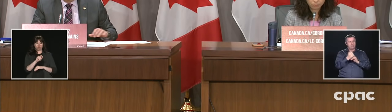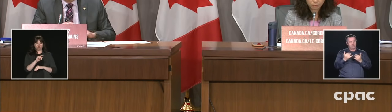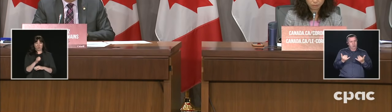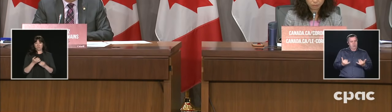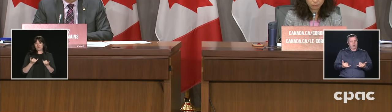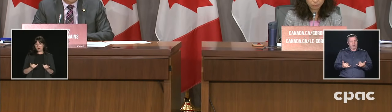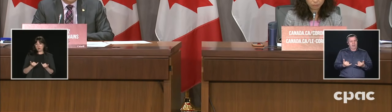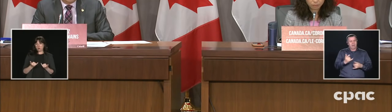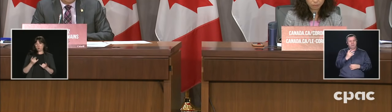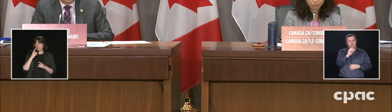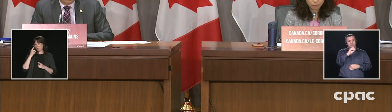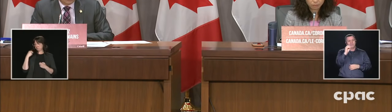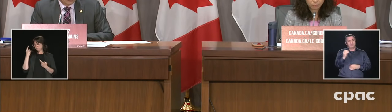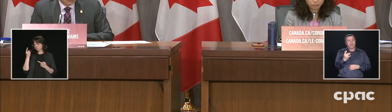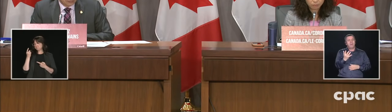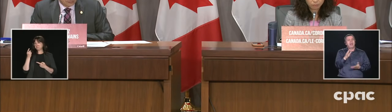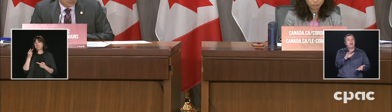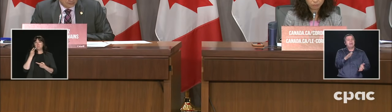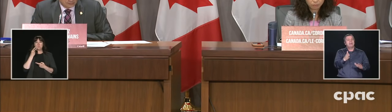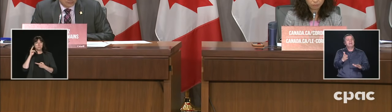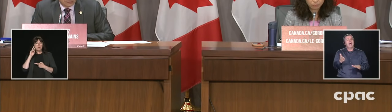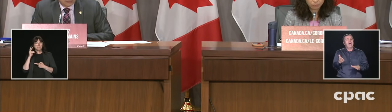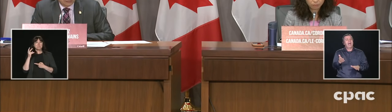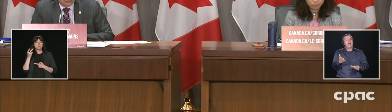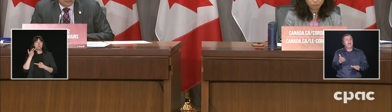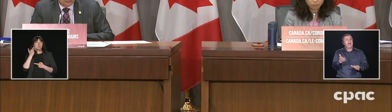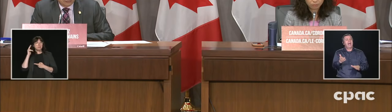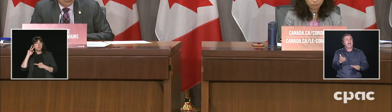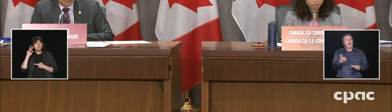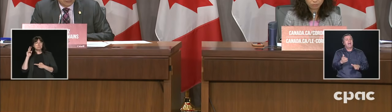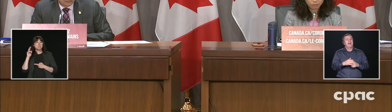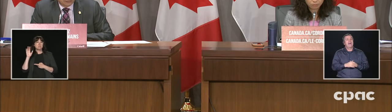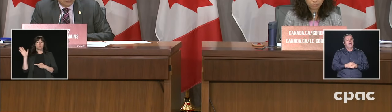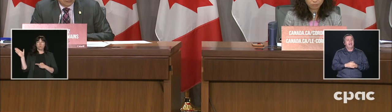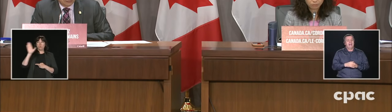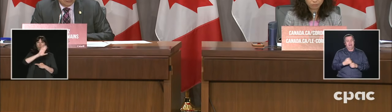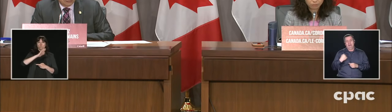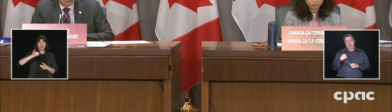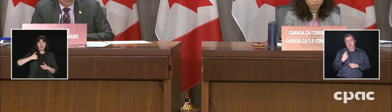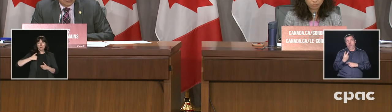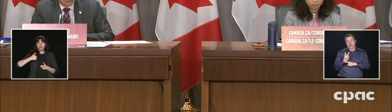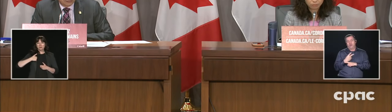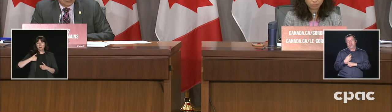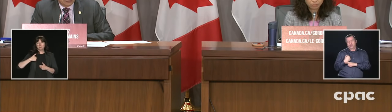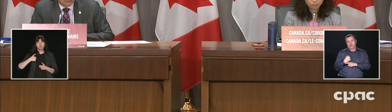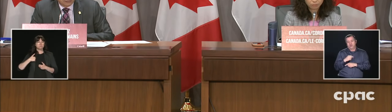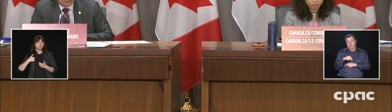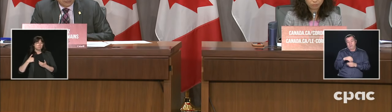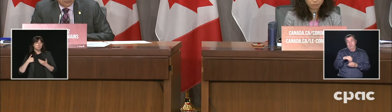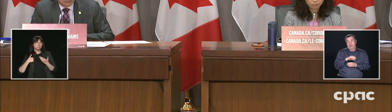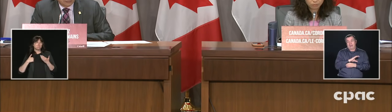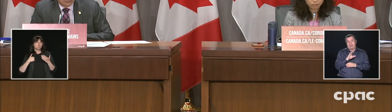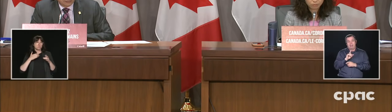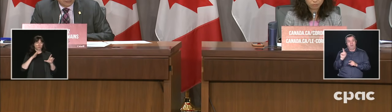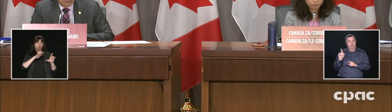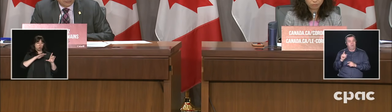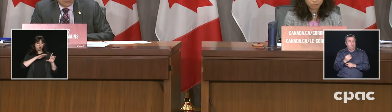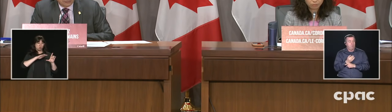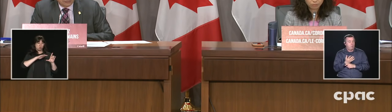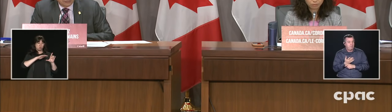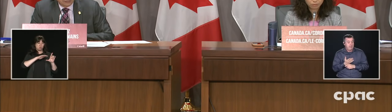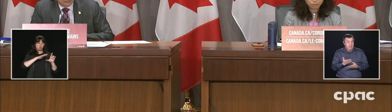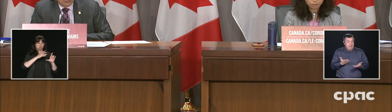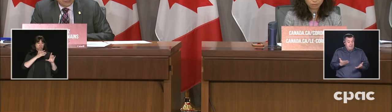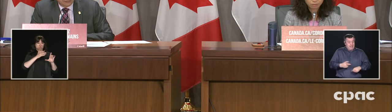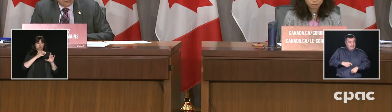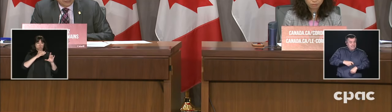days overall in the country, right now, is your curve closer to the red